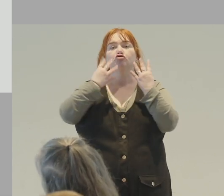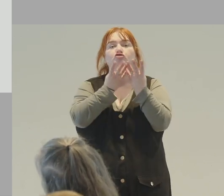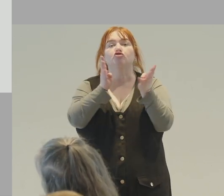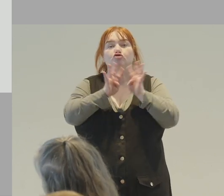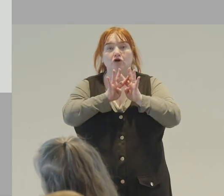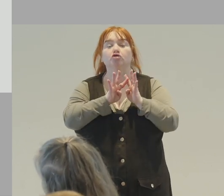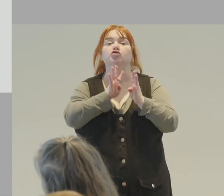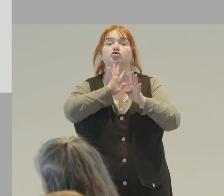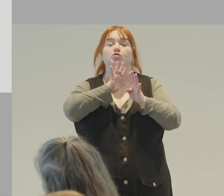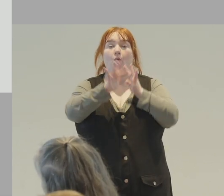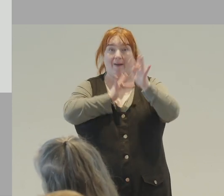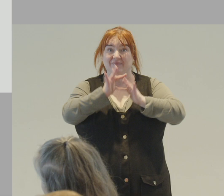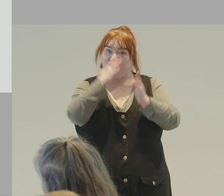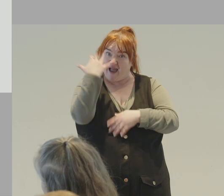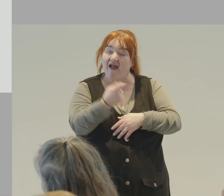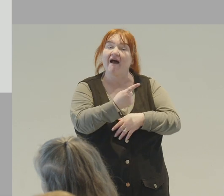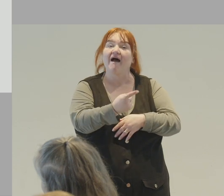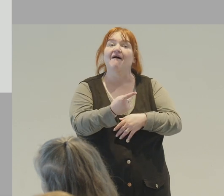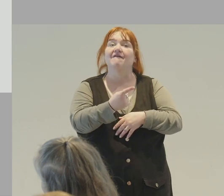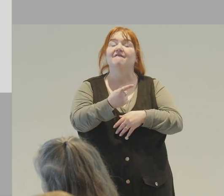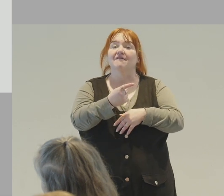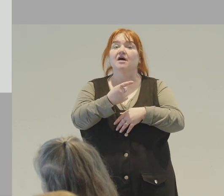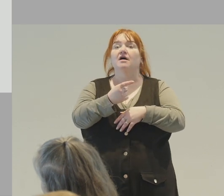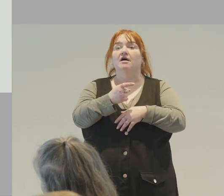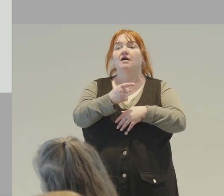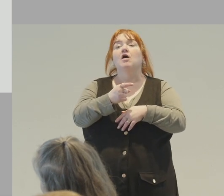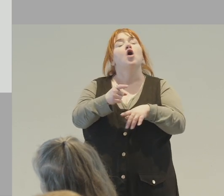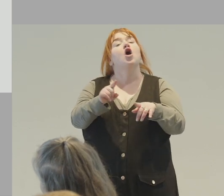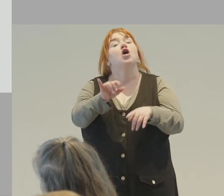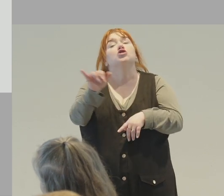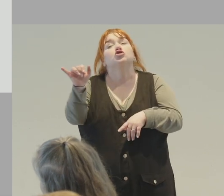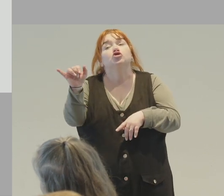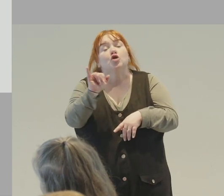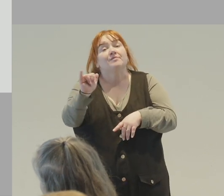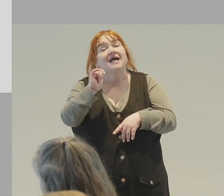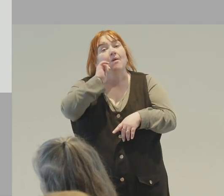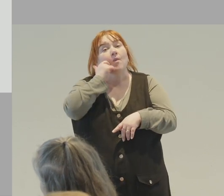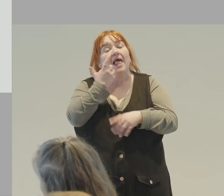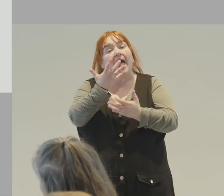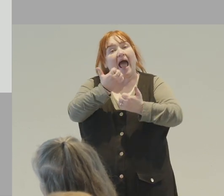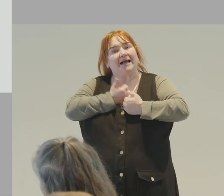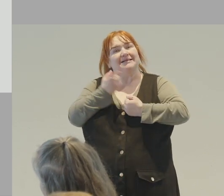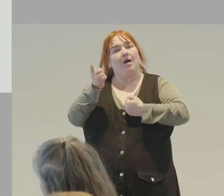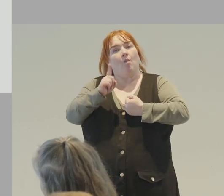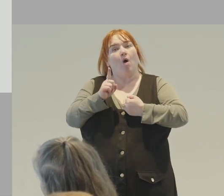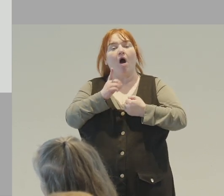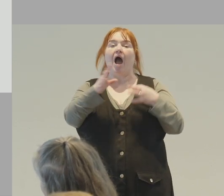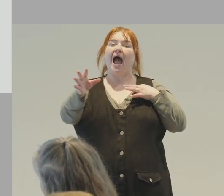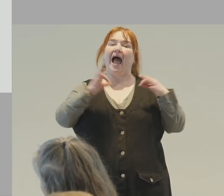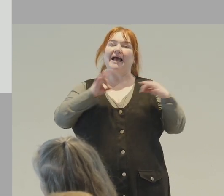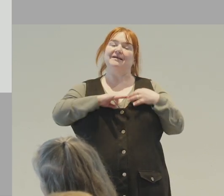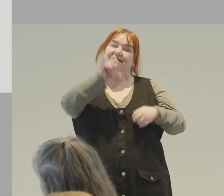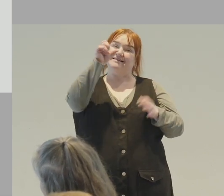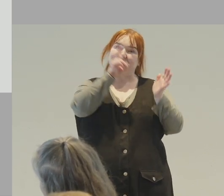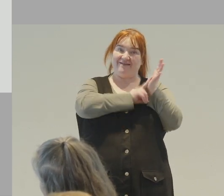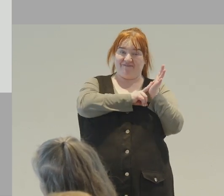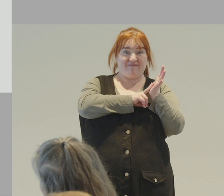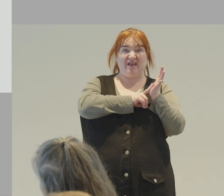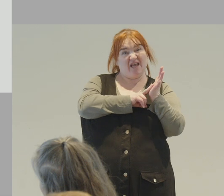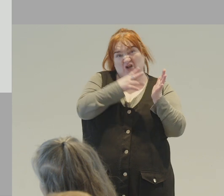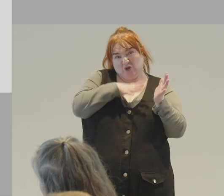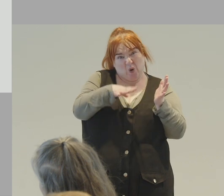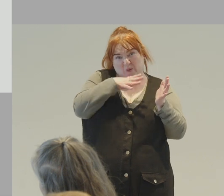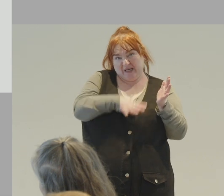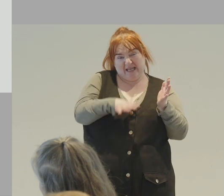gotten around this because they also accept an actor's CV. So if you're an actor, you can just have a CV. You don't need a business plan, and they'll accept that.